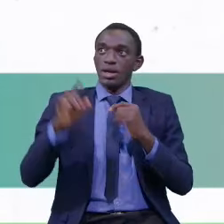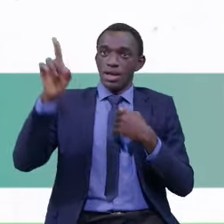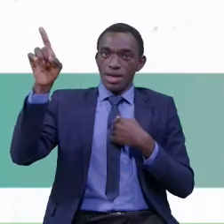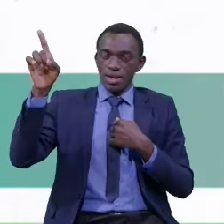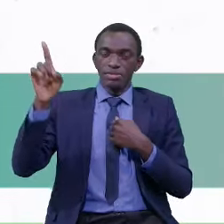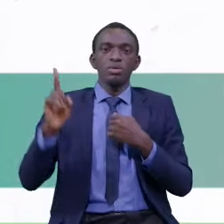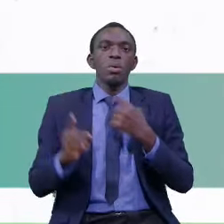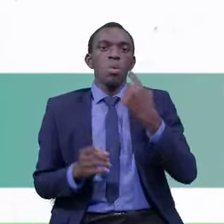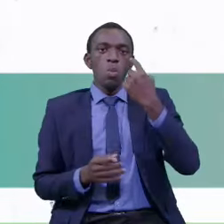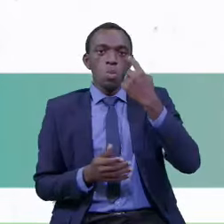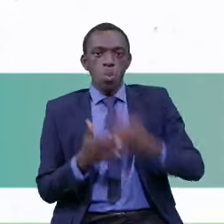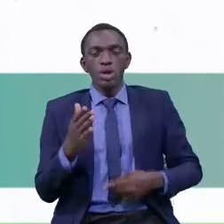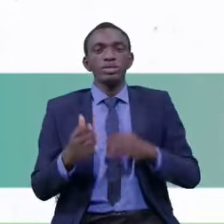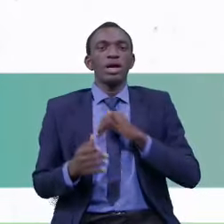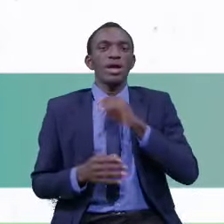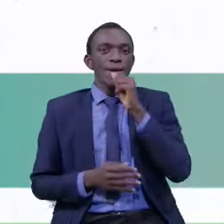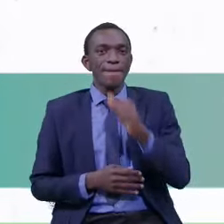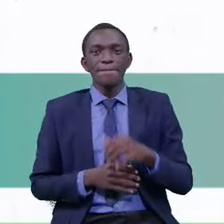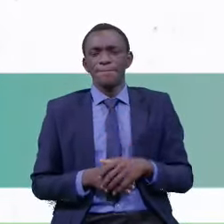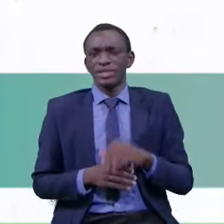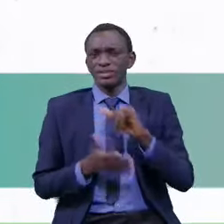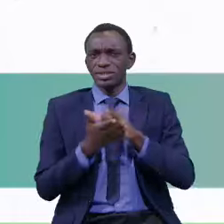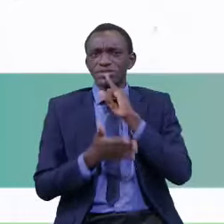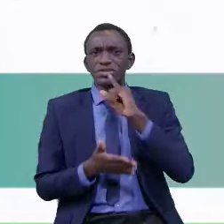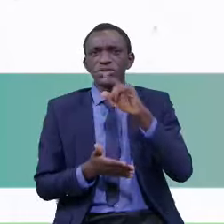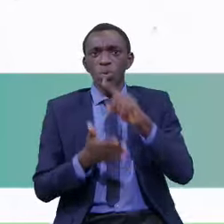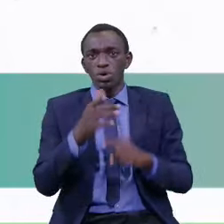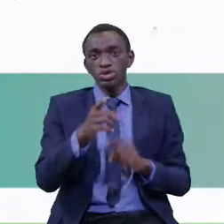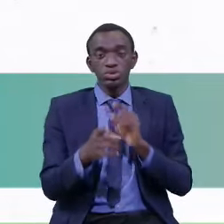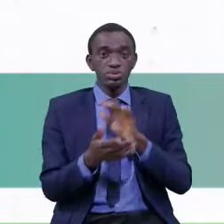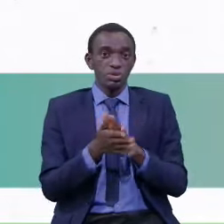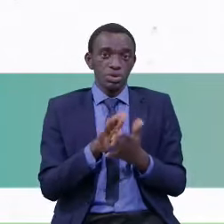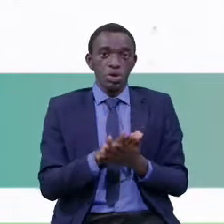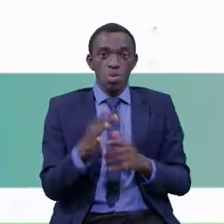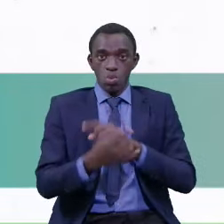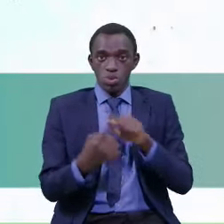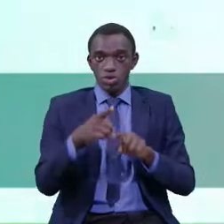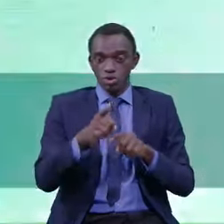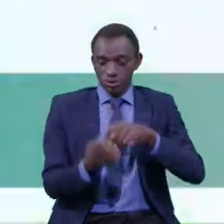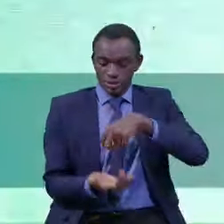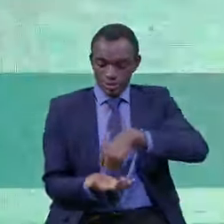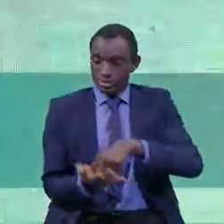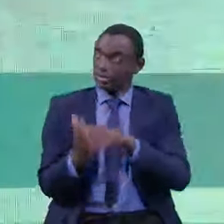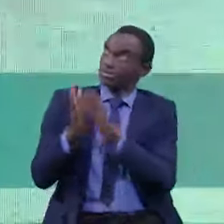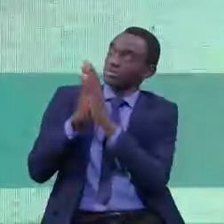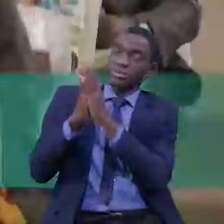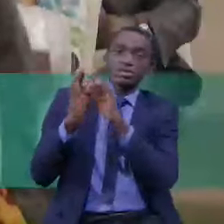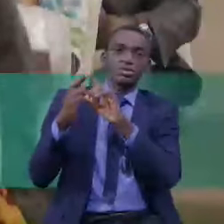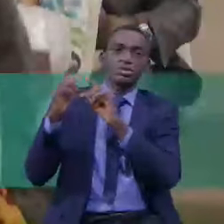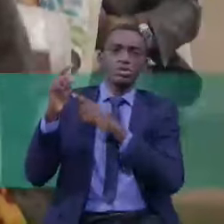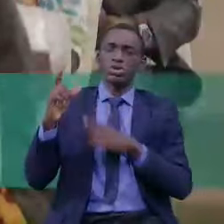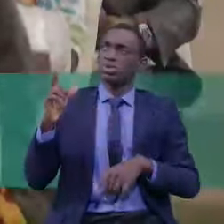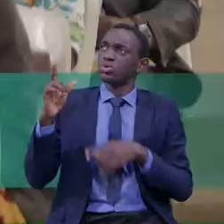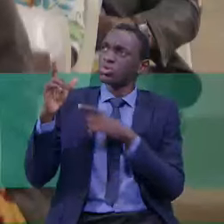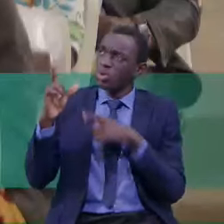That's all we need. That's what, why we go to the Lord in prayer. I want to be